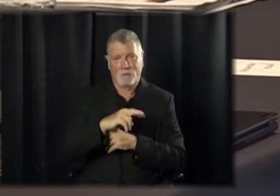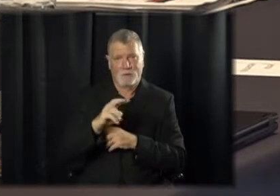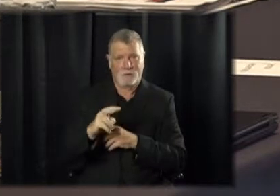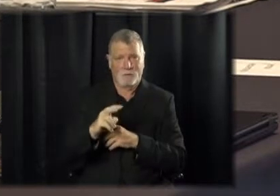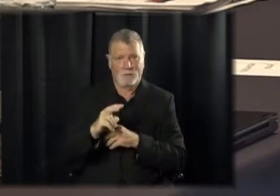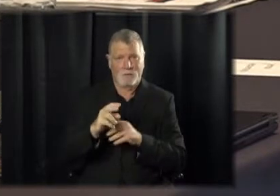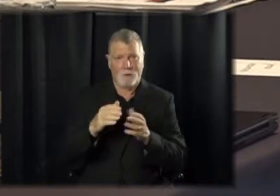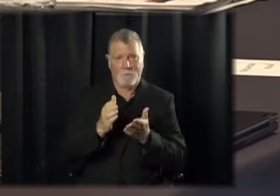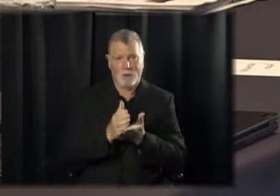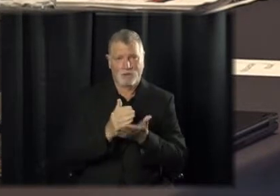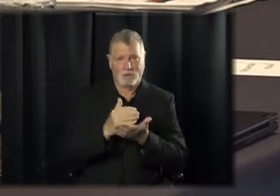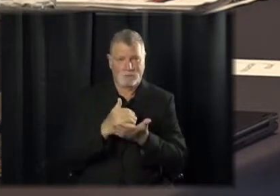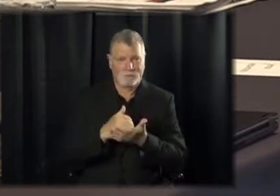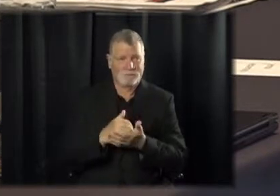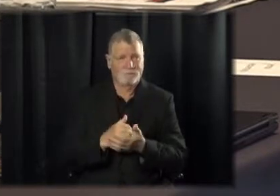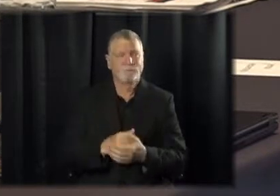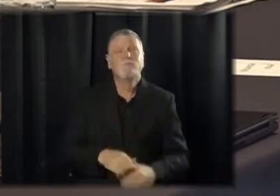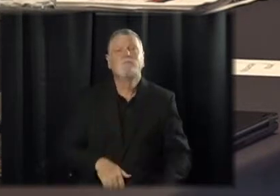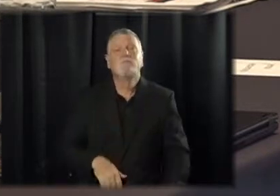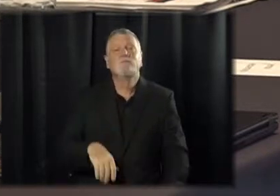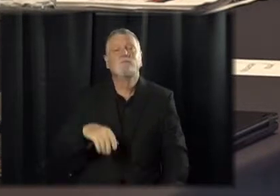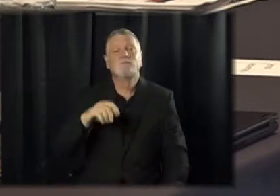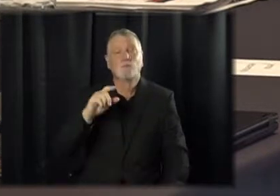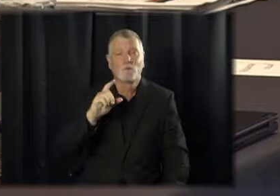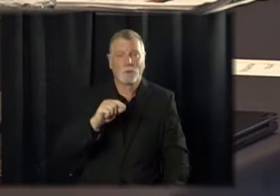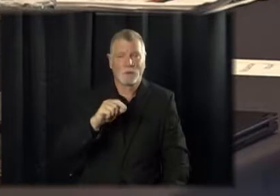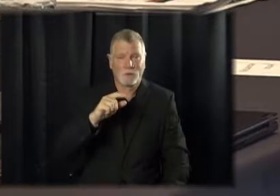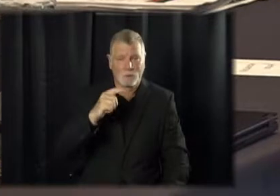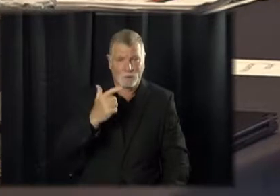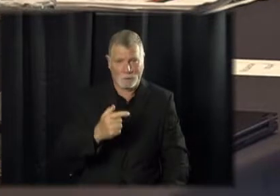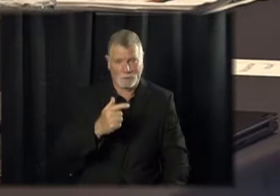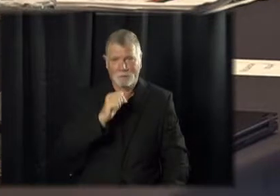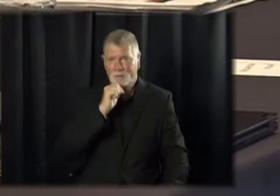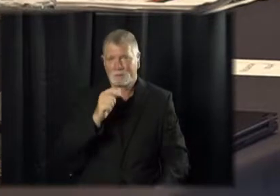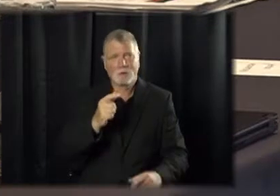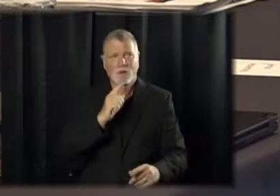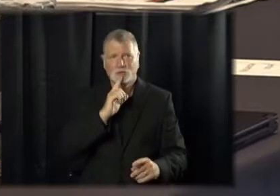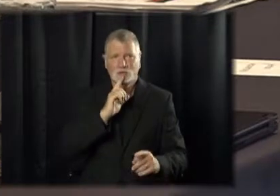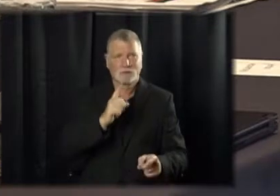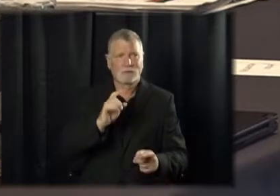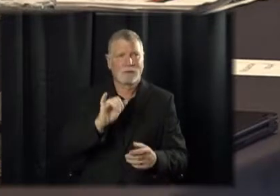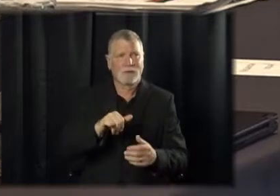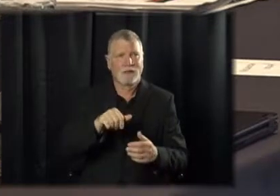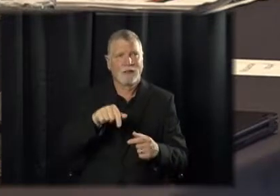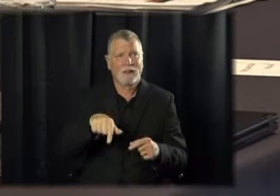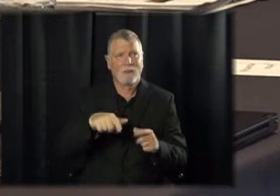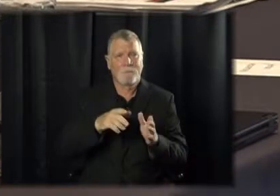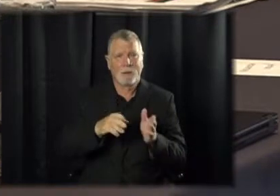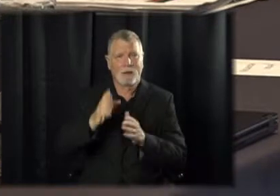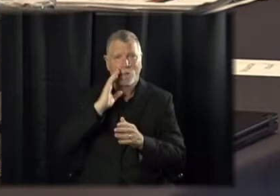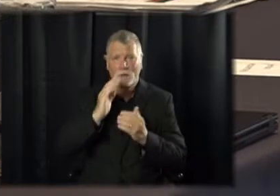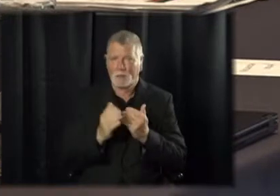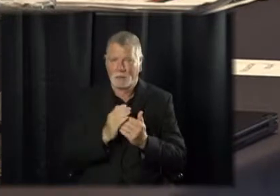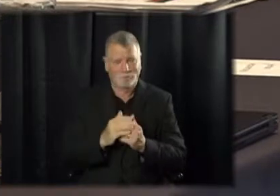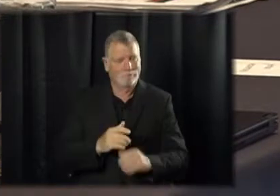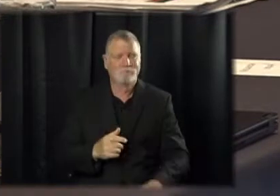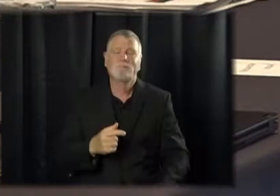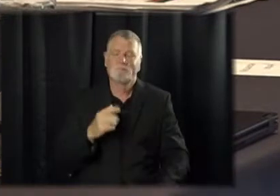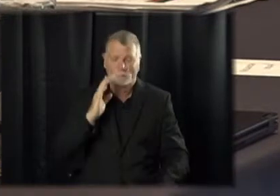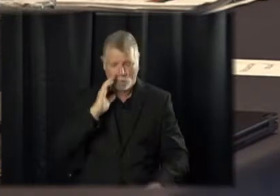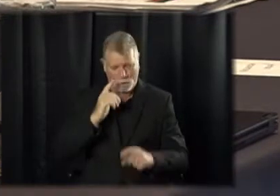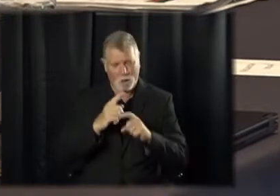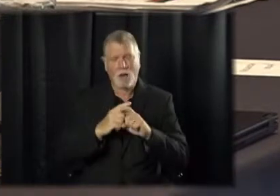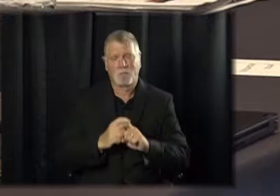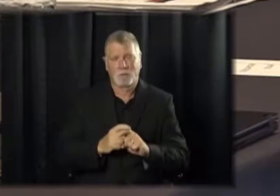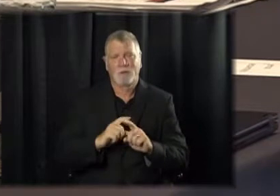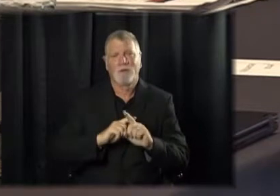budget. The 2021 UPR fiscal plan does not suggest that taking this path will be easy. It is